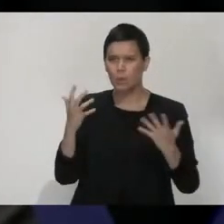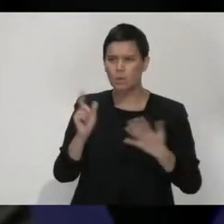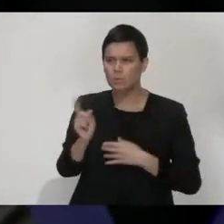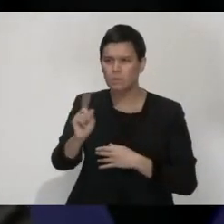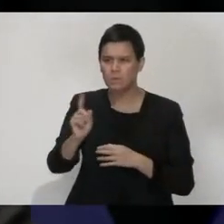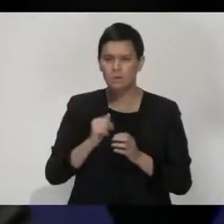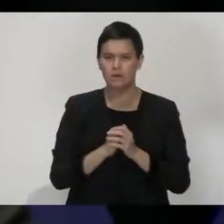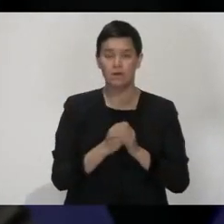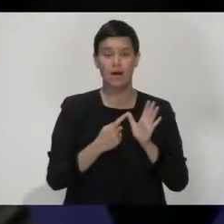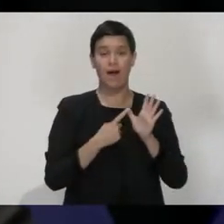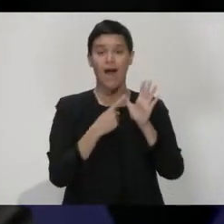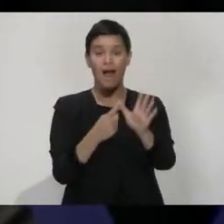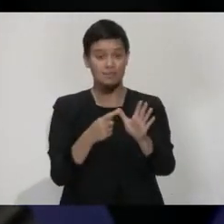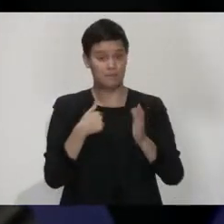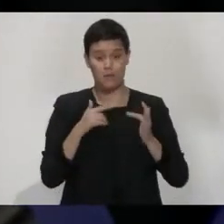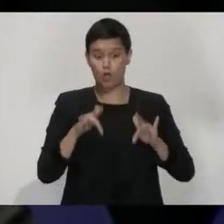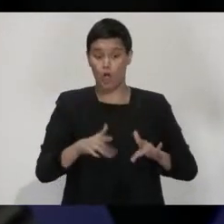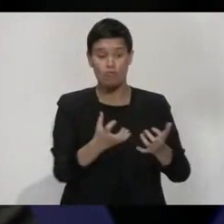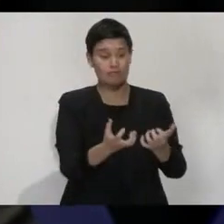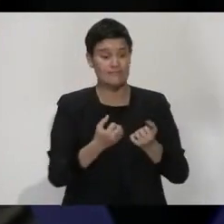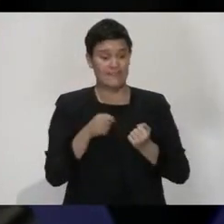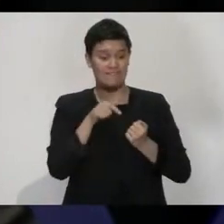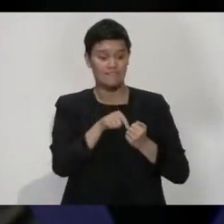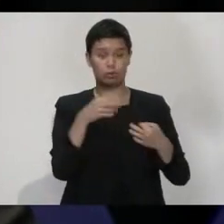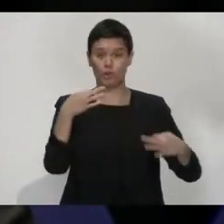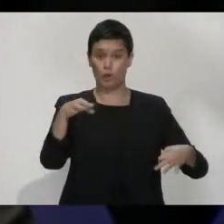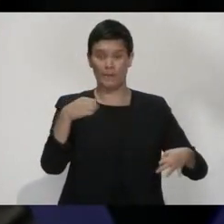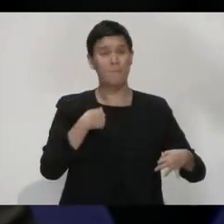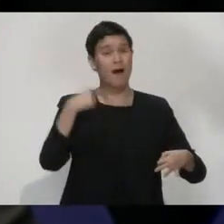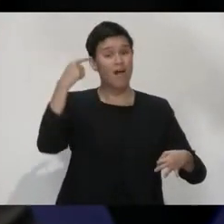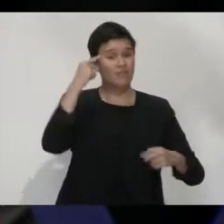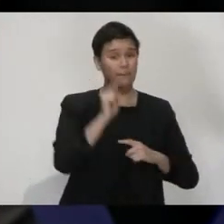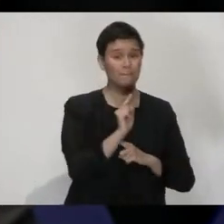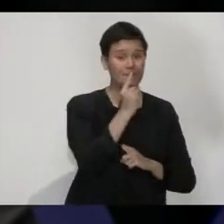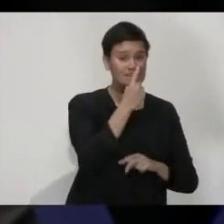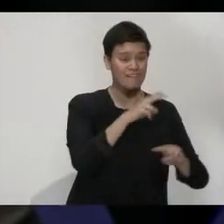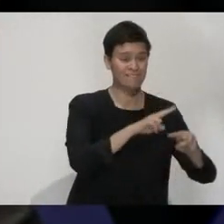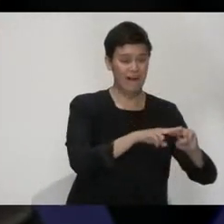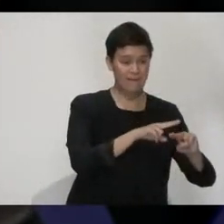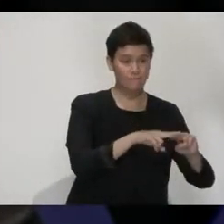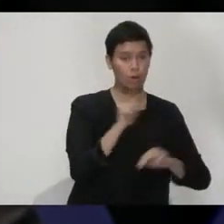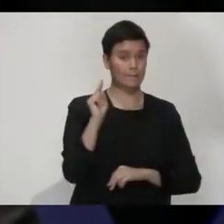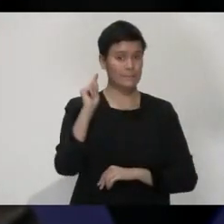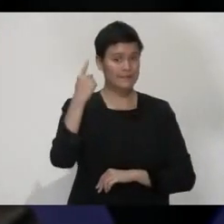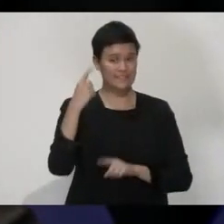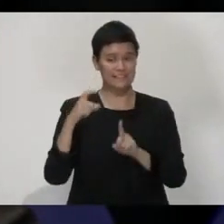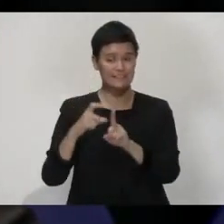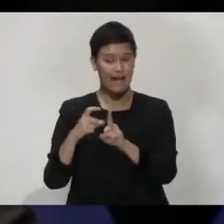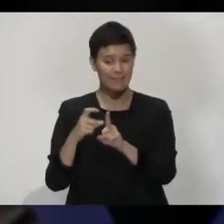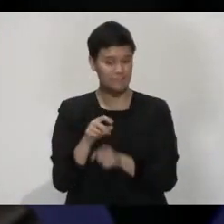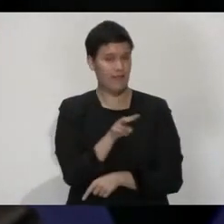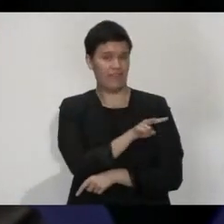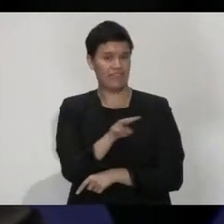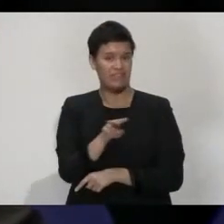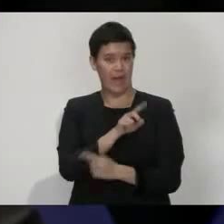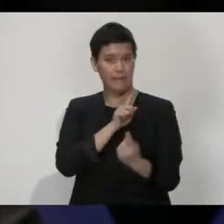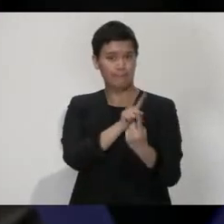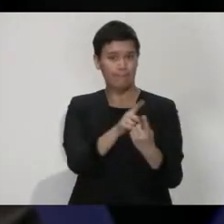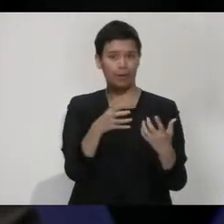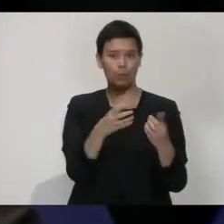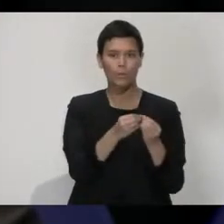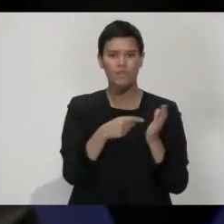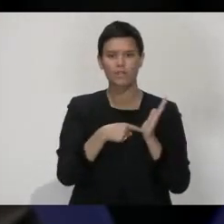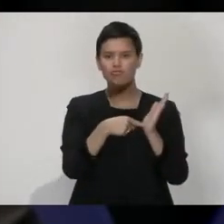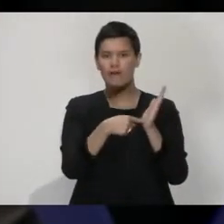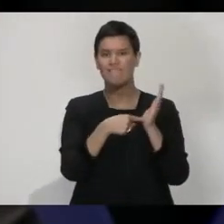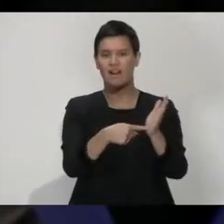briefing document. I'm aware that Minister Whāwhoi and I believe Minister Davis have been meeting with representatives of the industry, so I look forward to getting